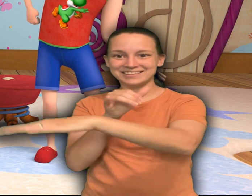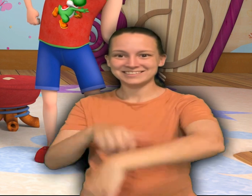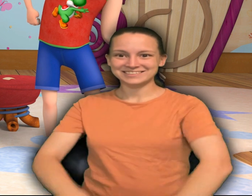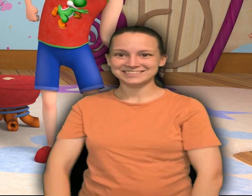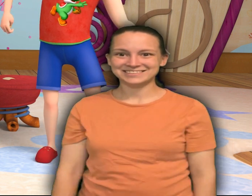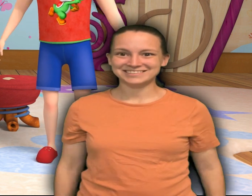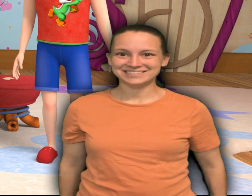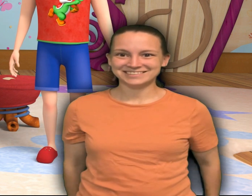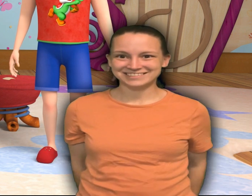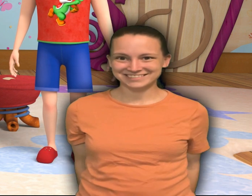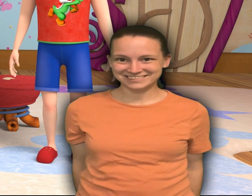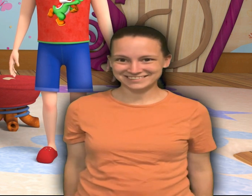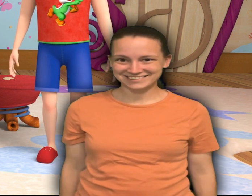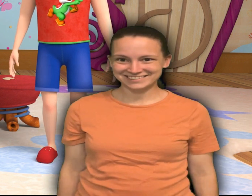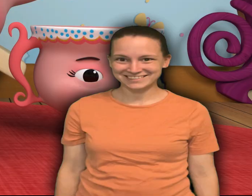out